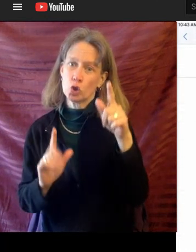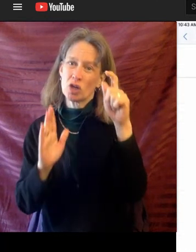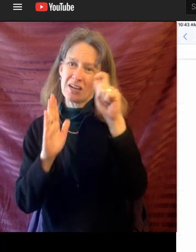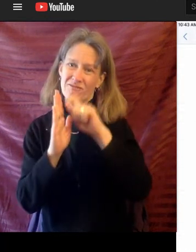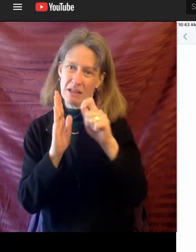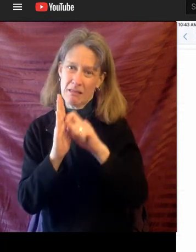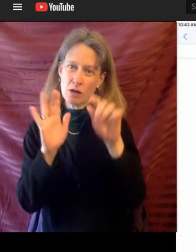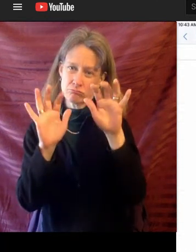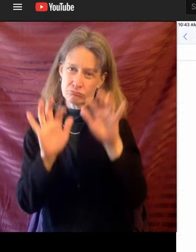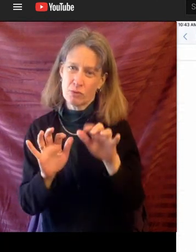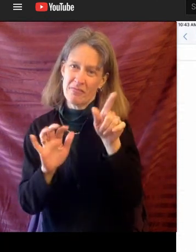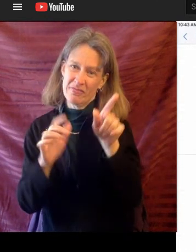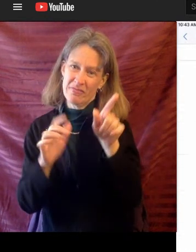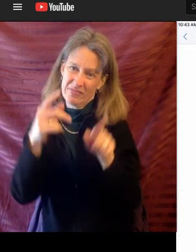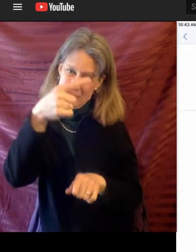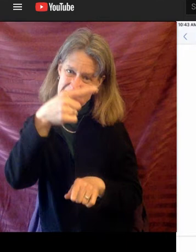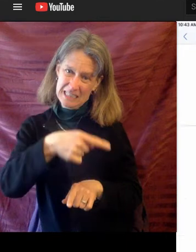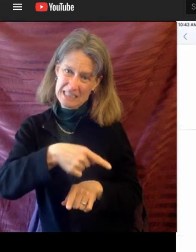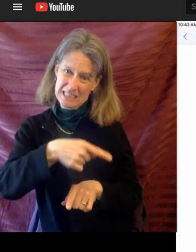today.